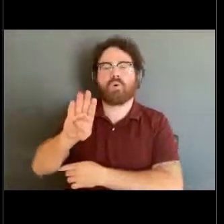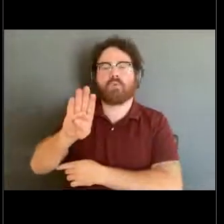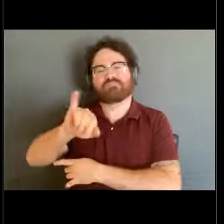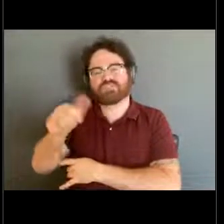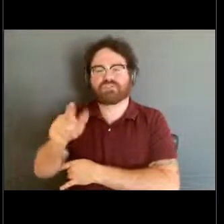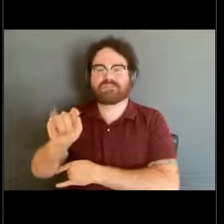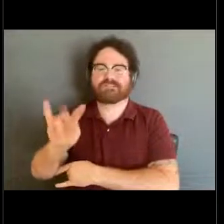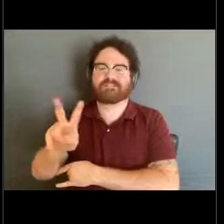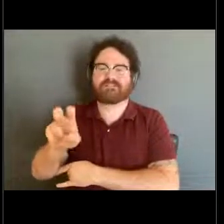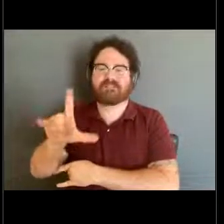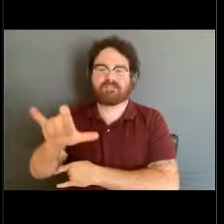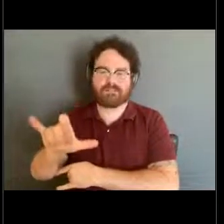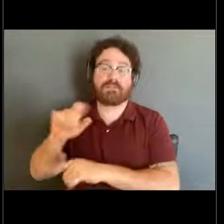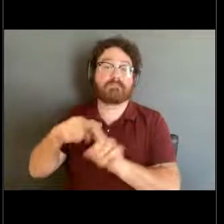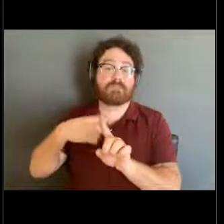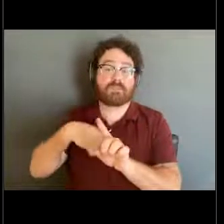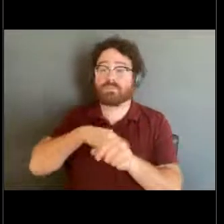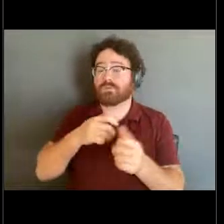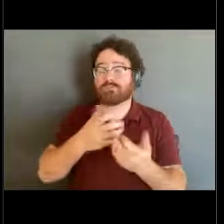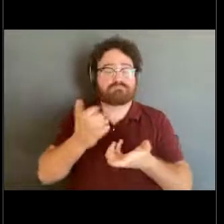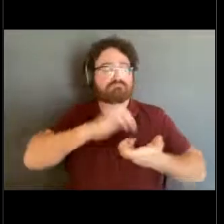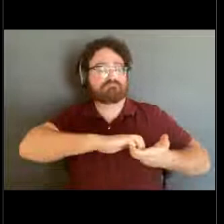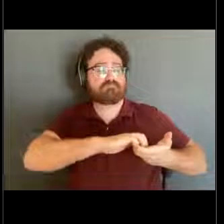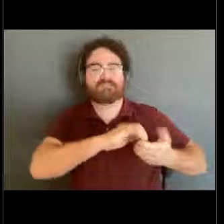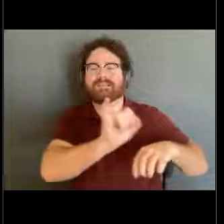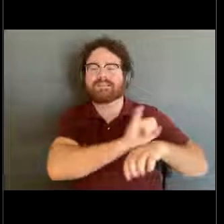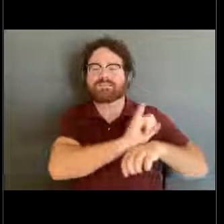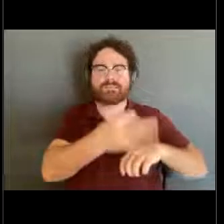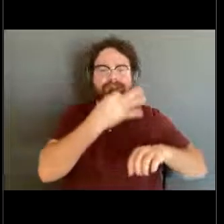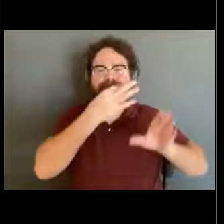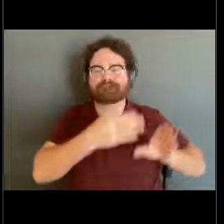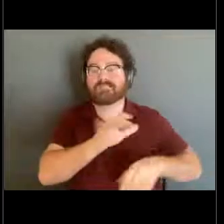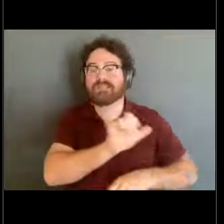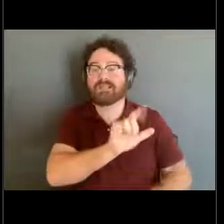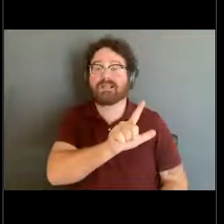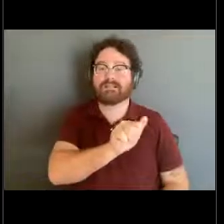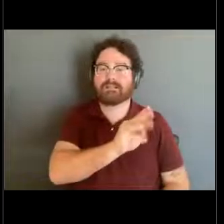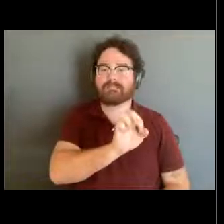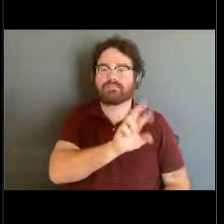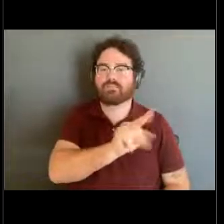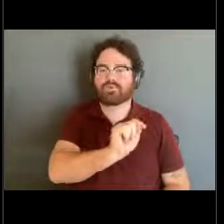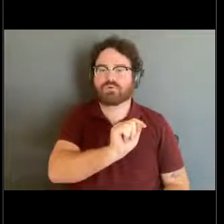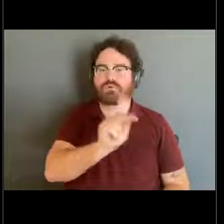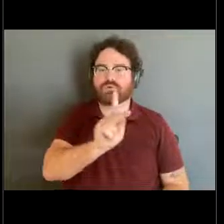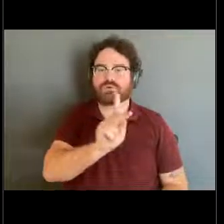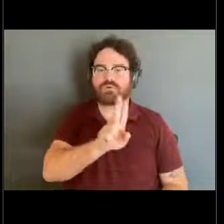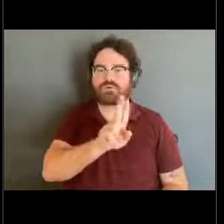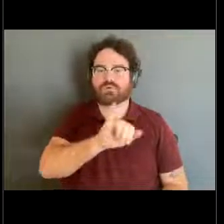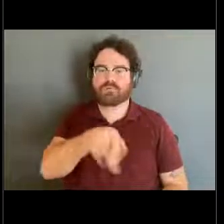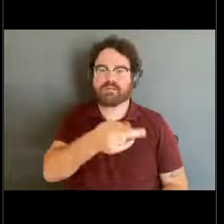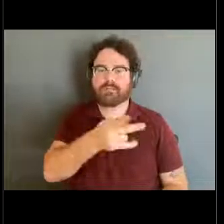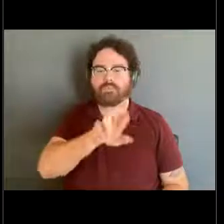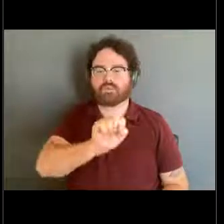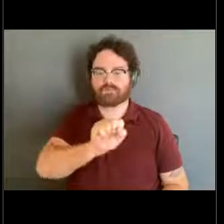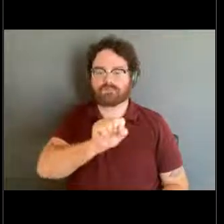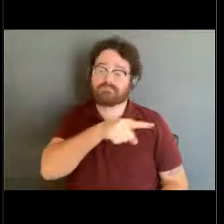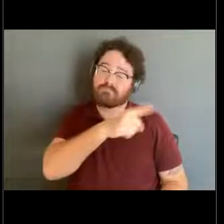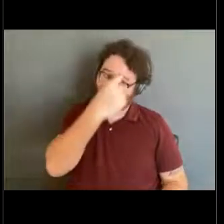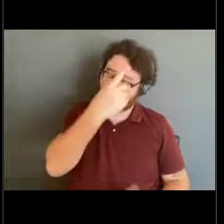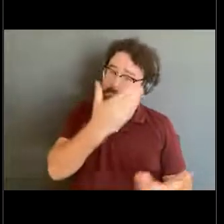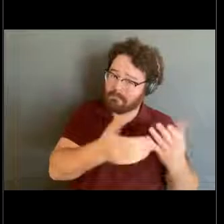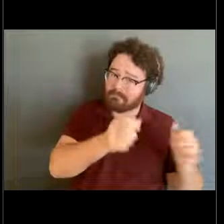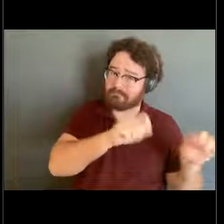availed ourselves of help from industry experts such as Lambert Kuipers, who thought it was possible, but not likely. And upon